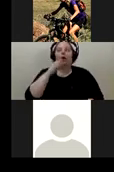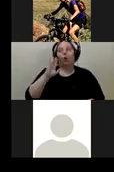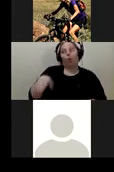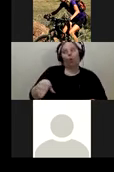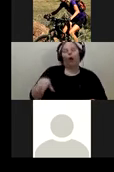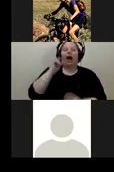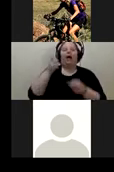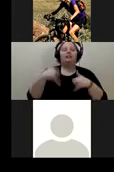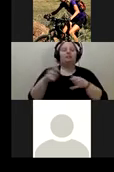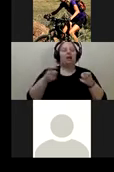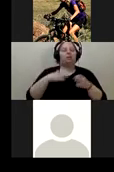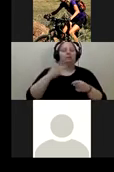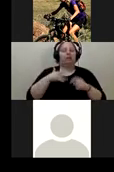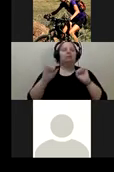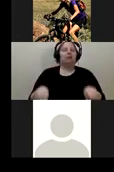handle my feelings.